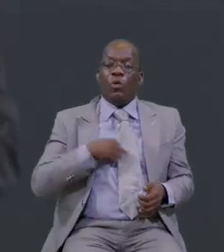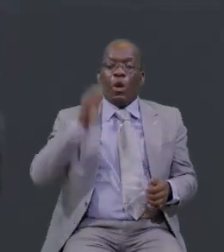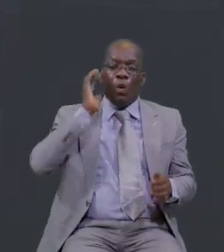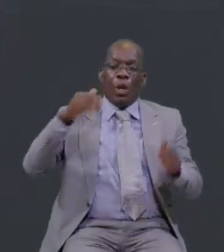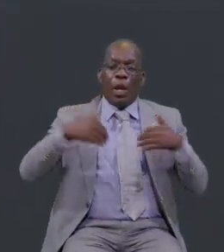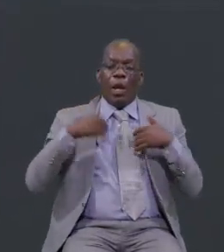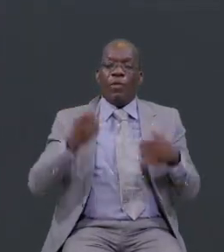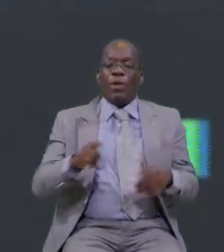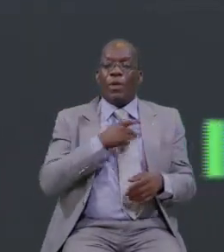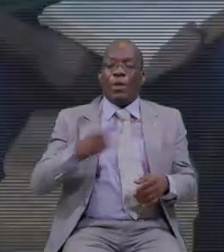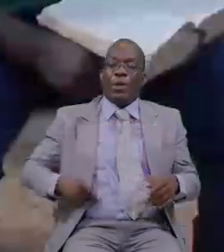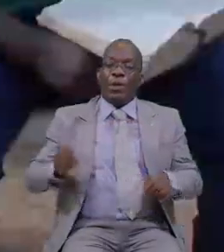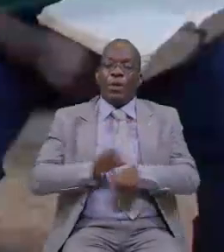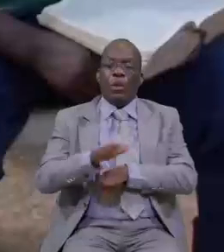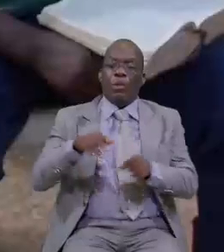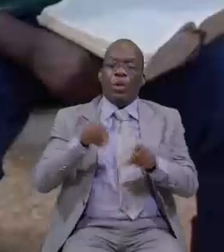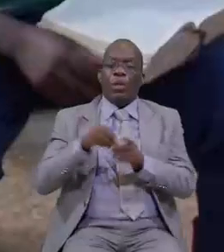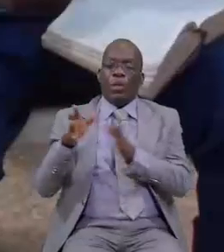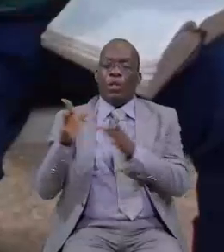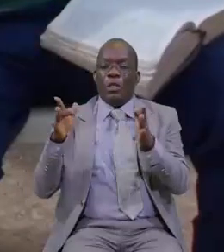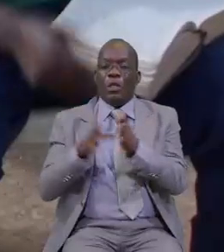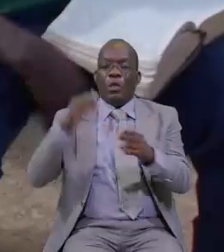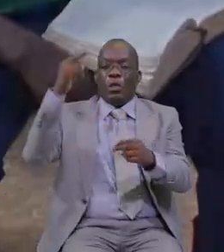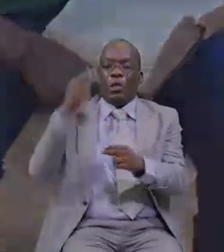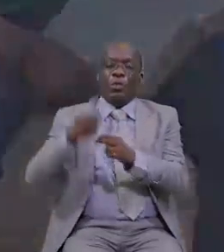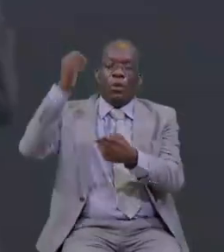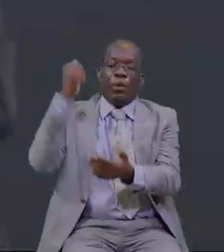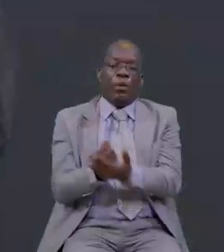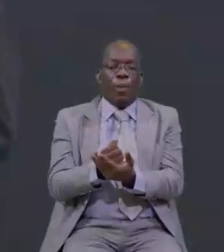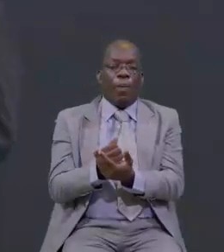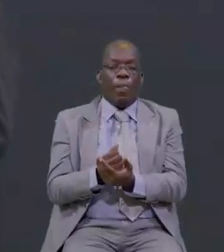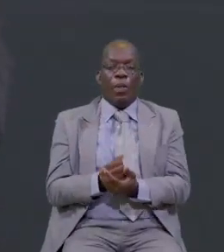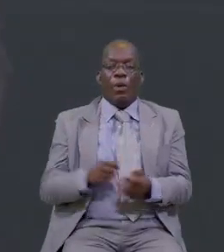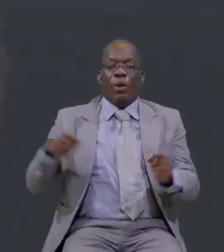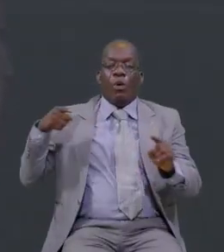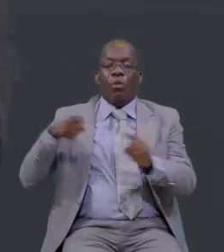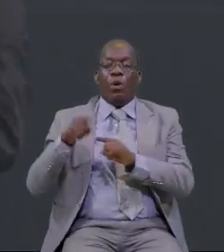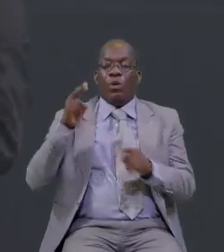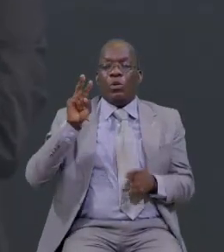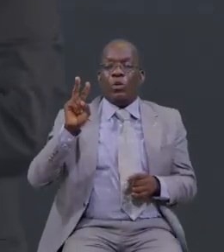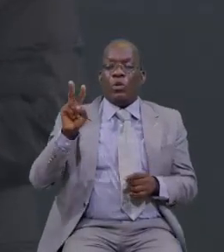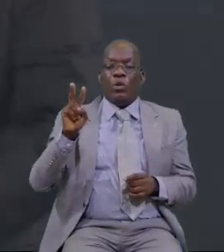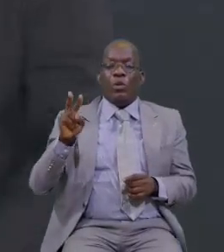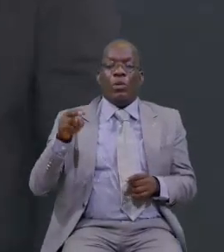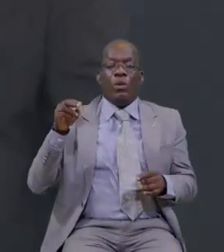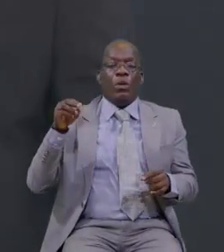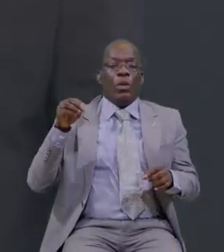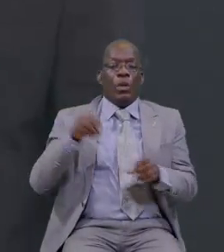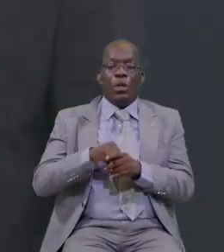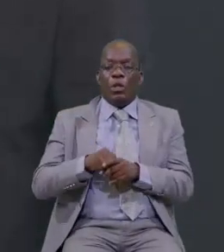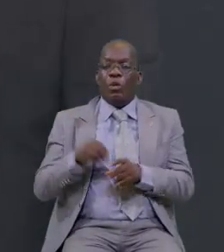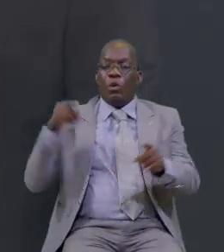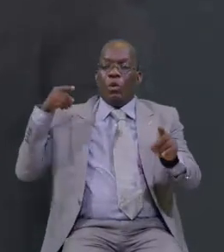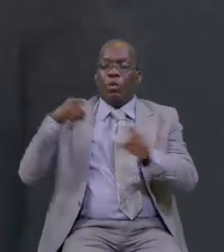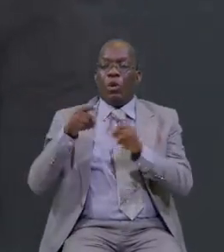in Jesus' name. Look at point number two. In point number two, Jesus is the